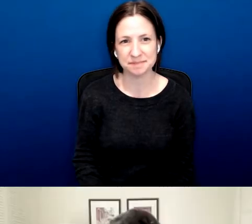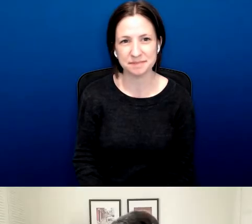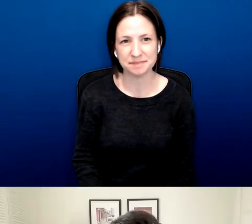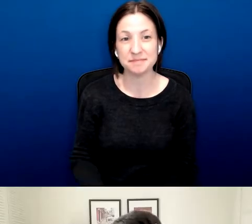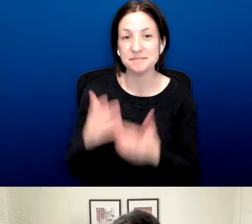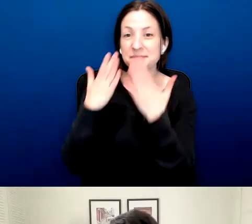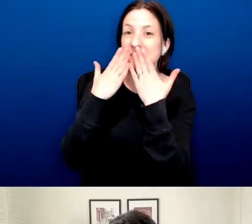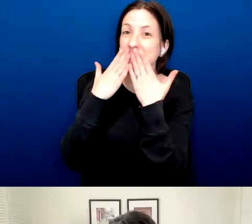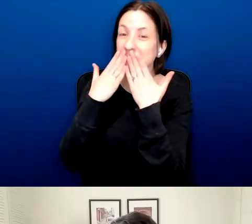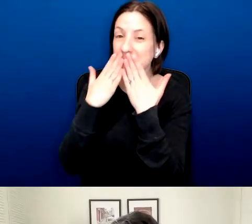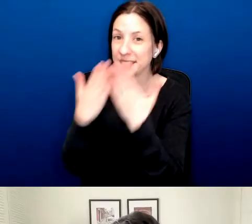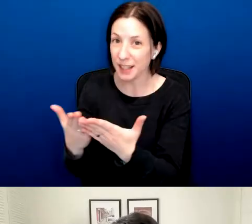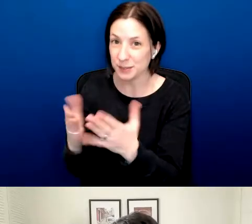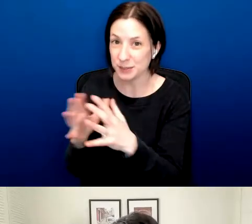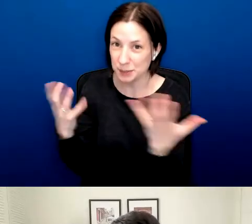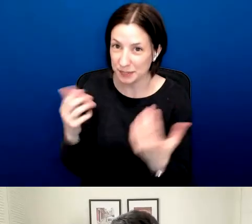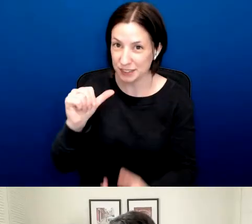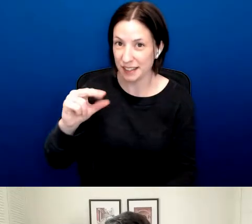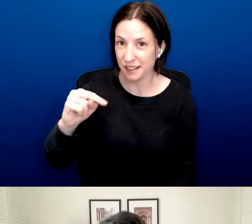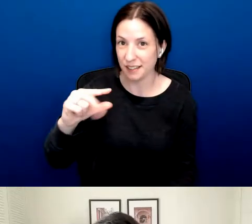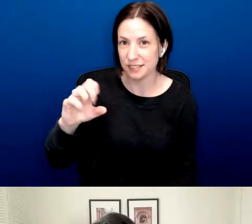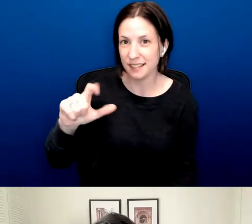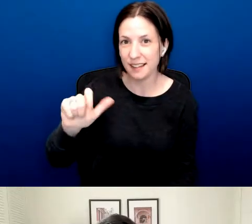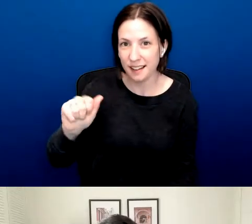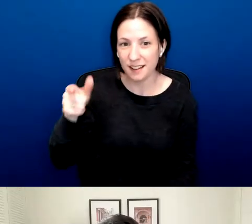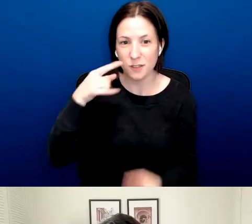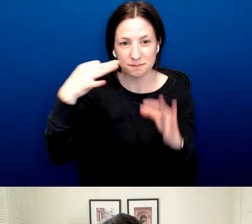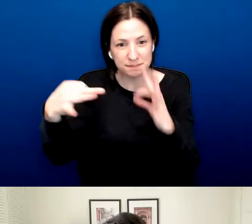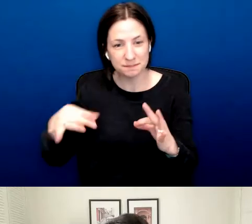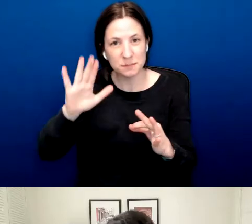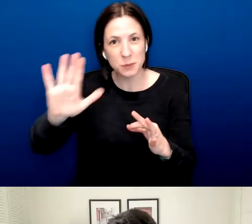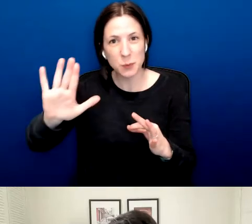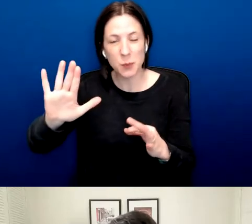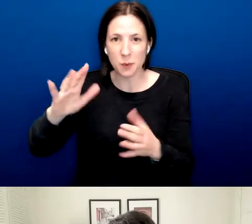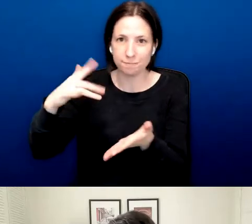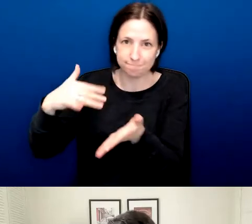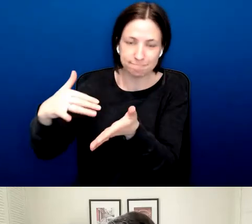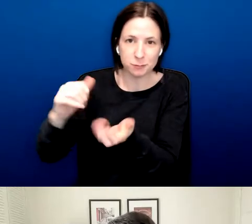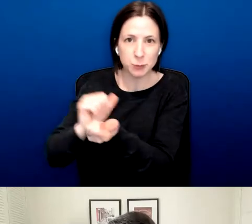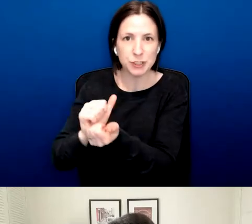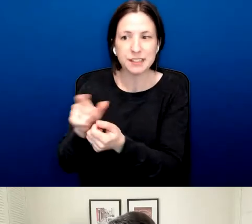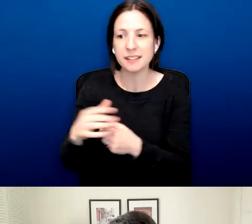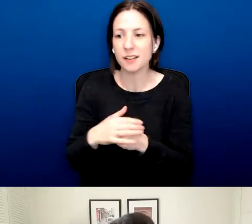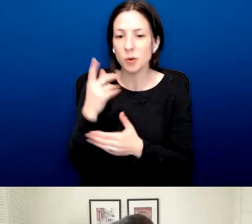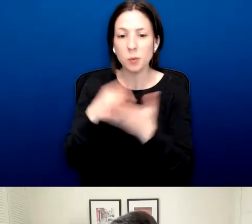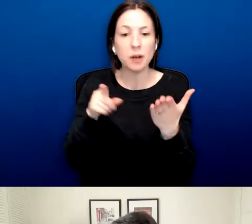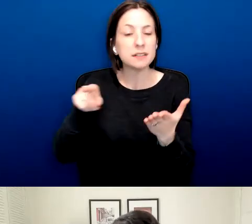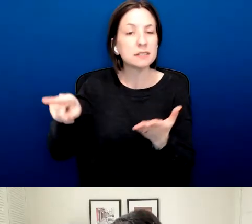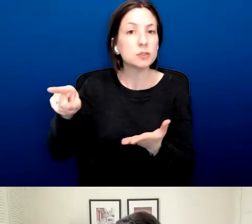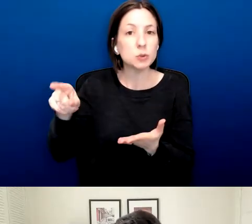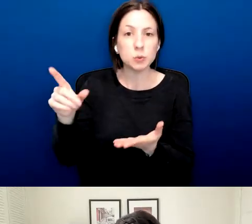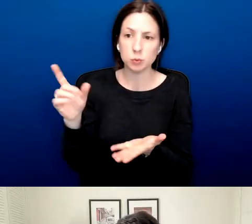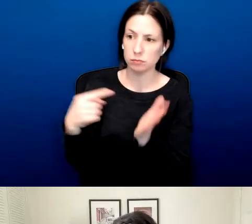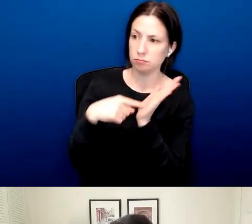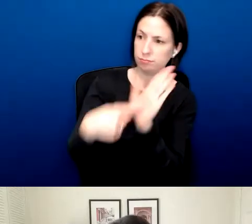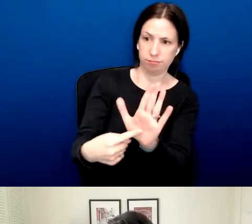Thank you so much, Angela, for bringing us through your work. I think like what you've really shed light on here is the need for